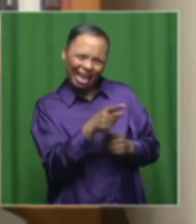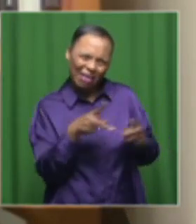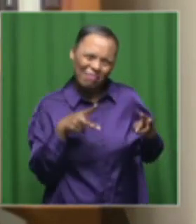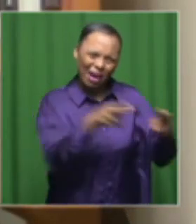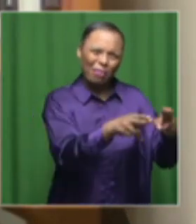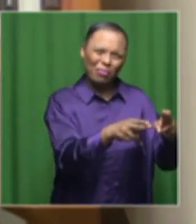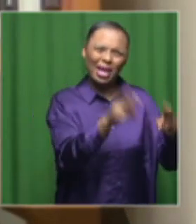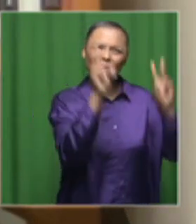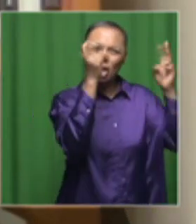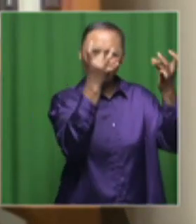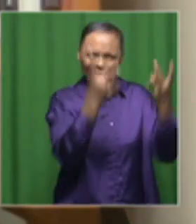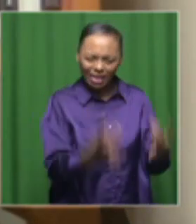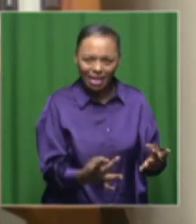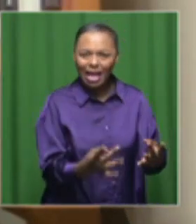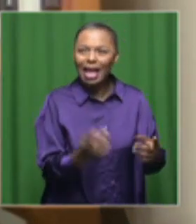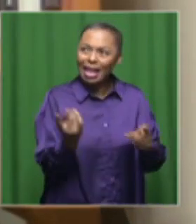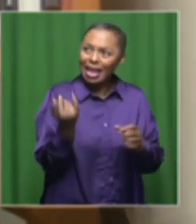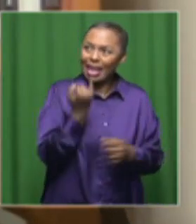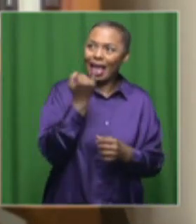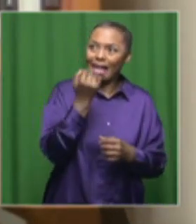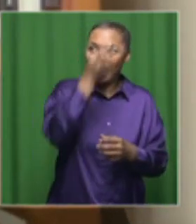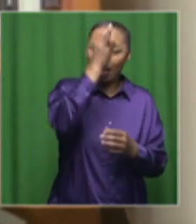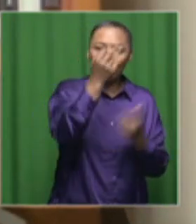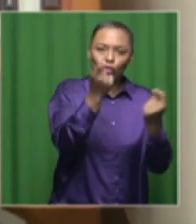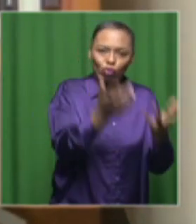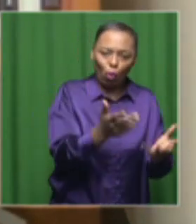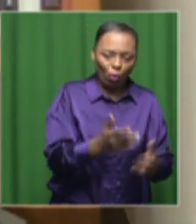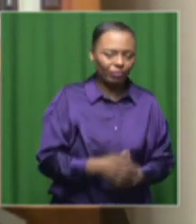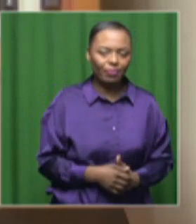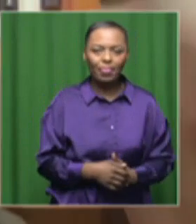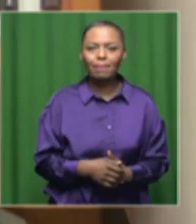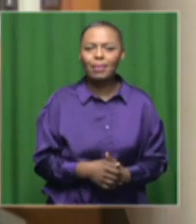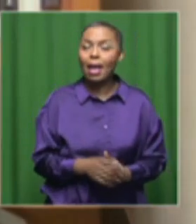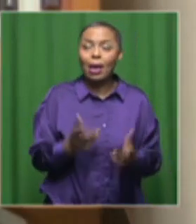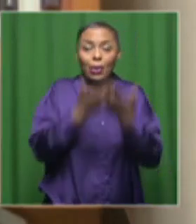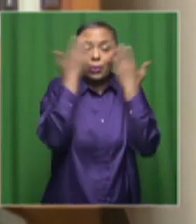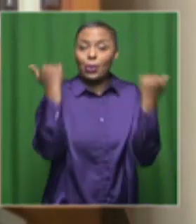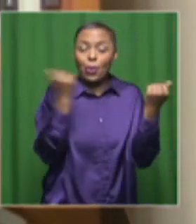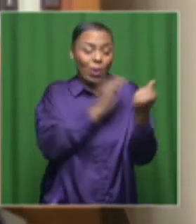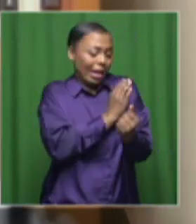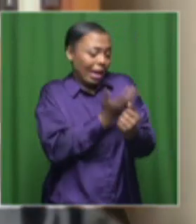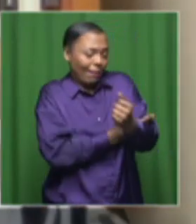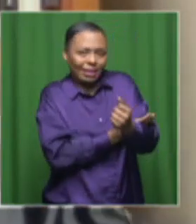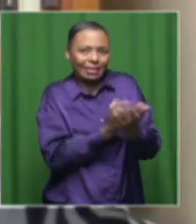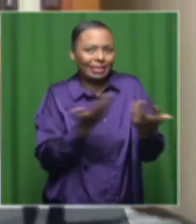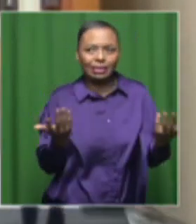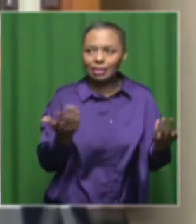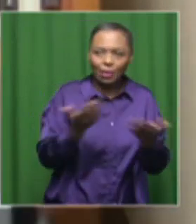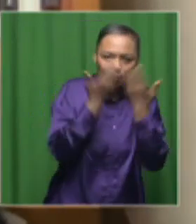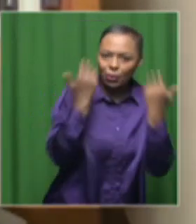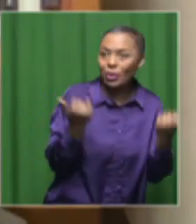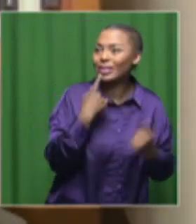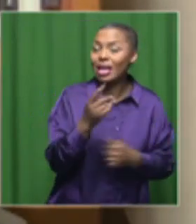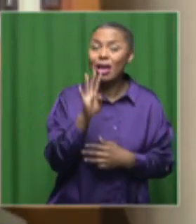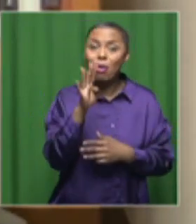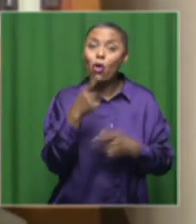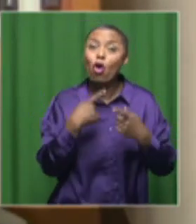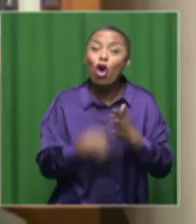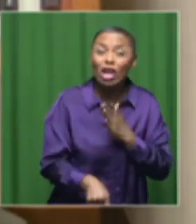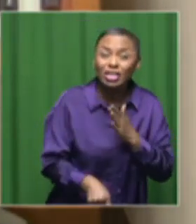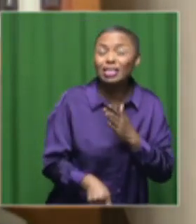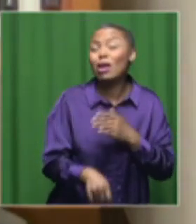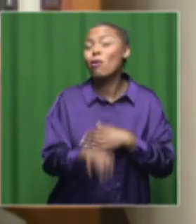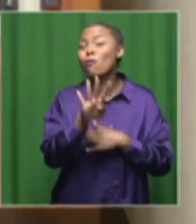as that's what the government has been doing. Yeah. So I don't know about the capacity of, you say it cost 4 billion rands.